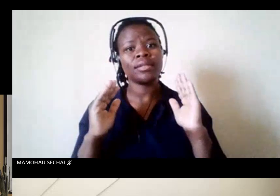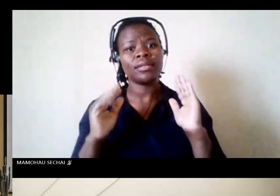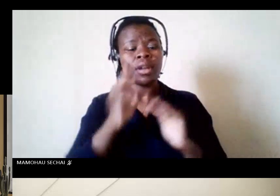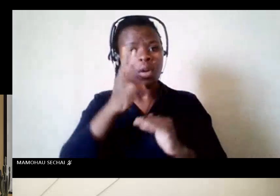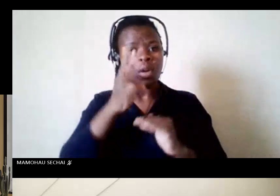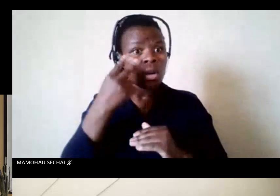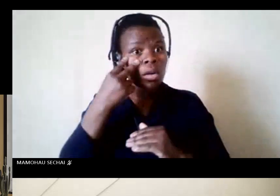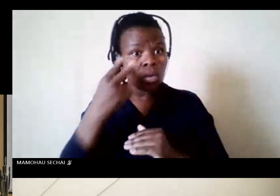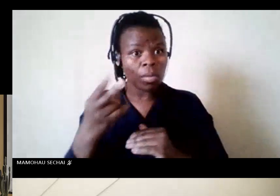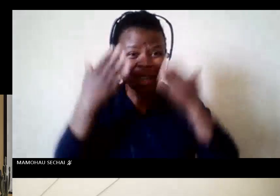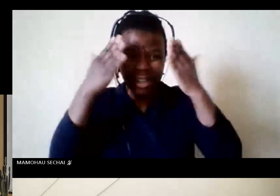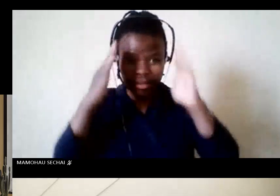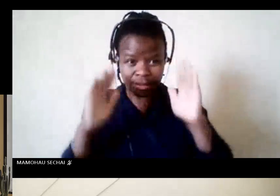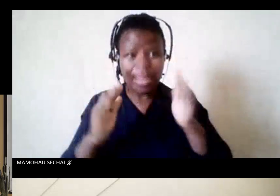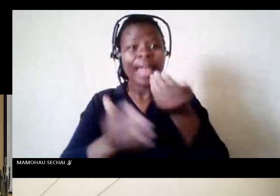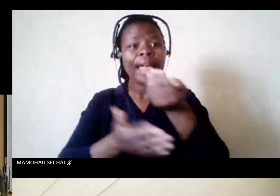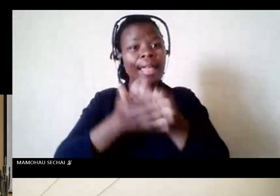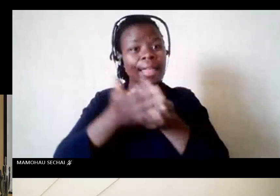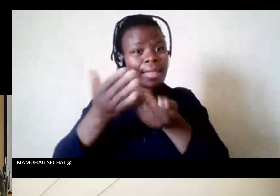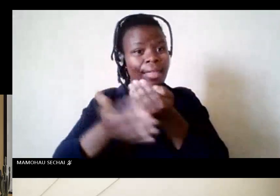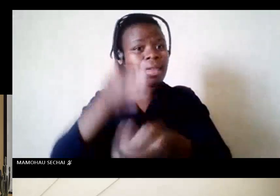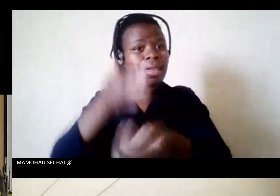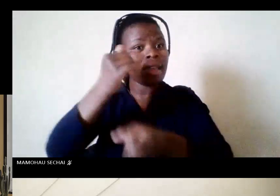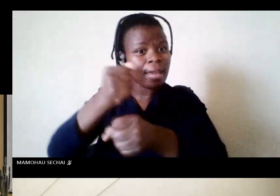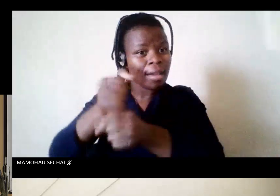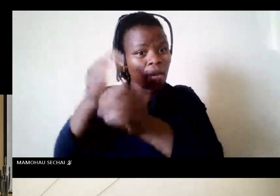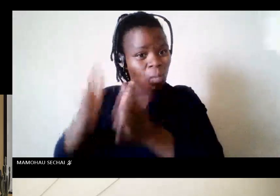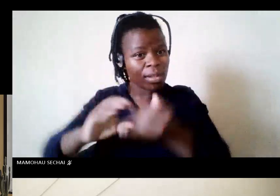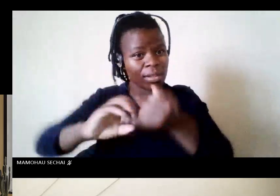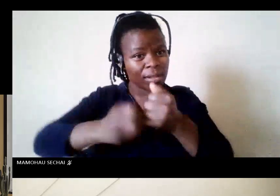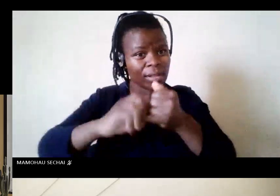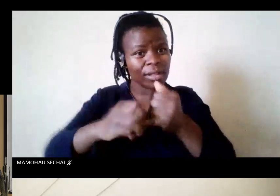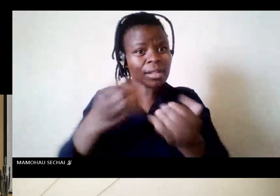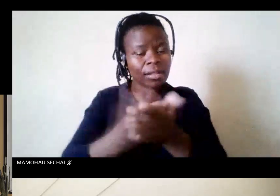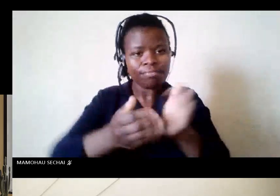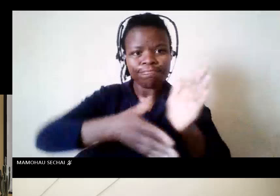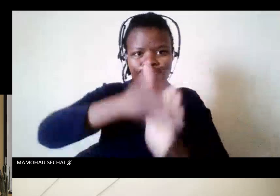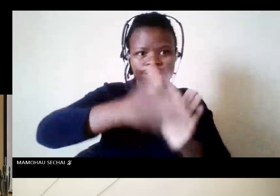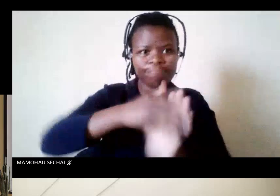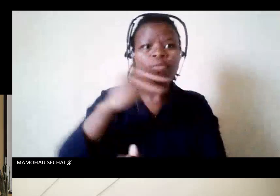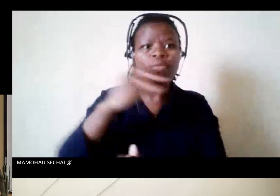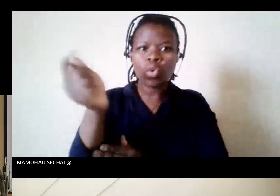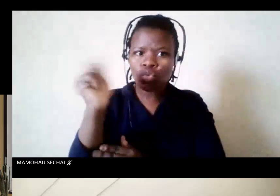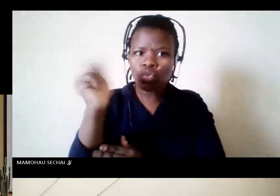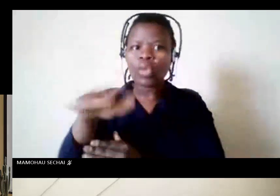rehabilitation care workers. They try to go into rural areas and they try